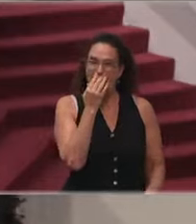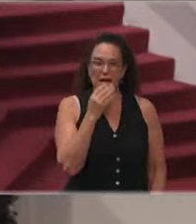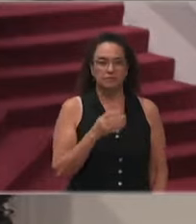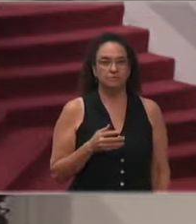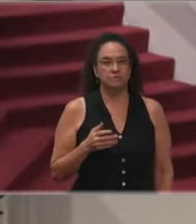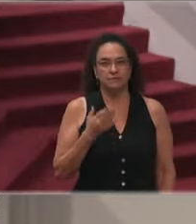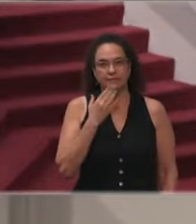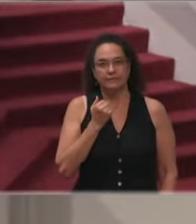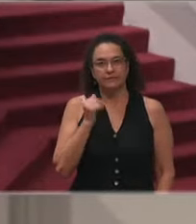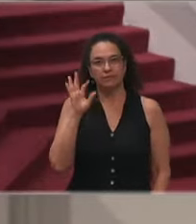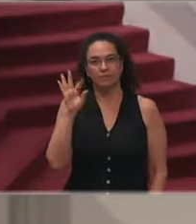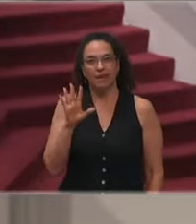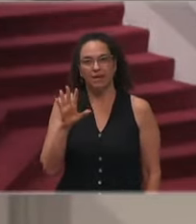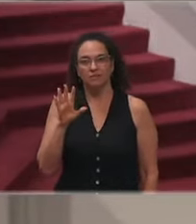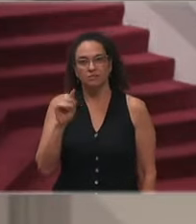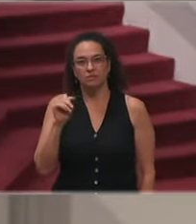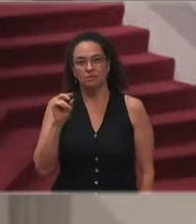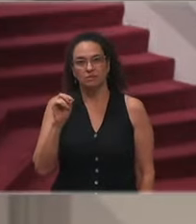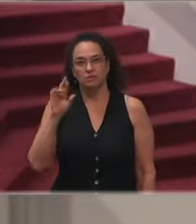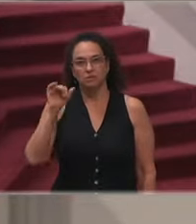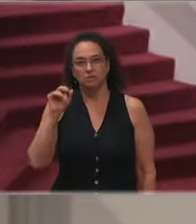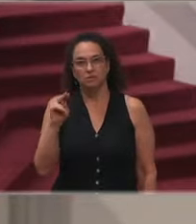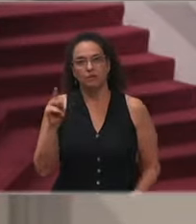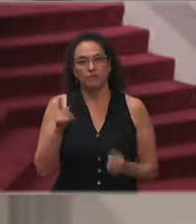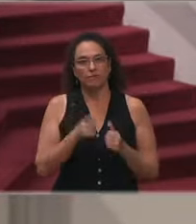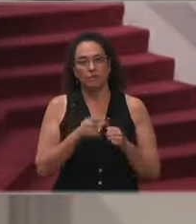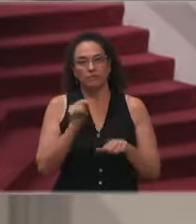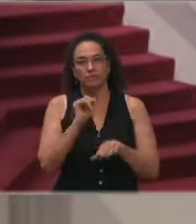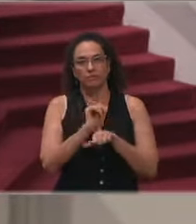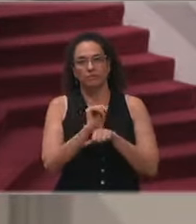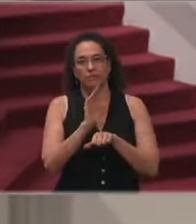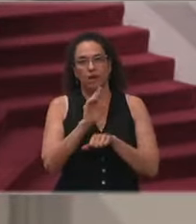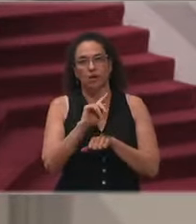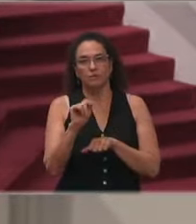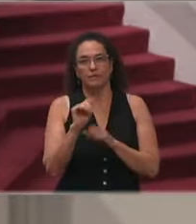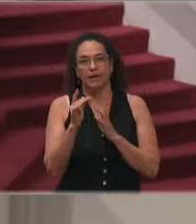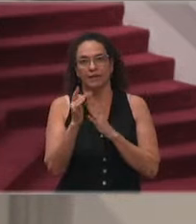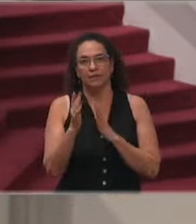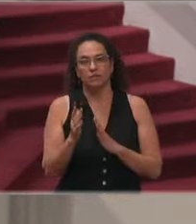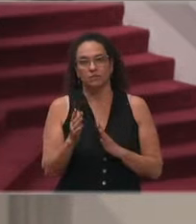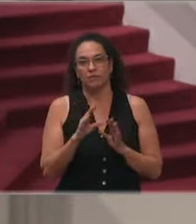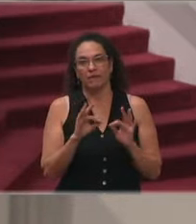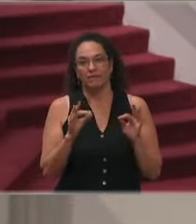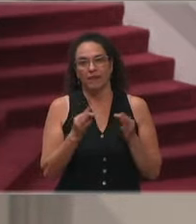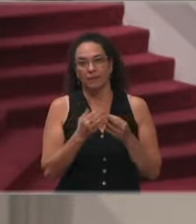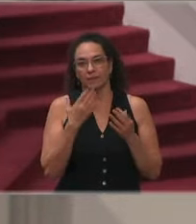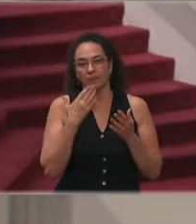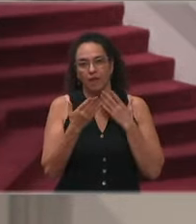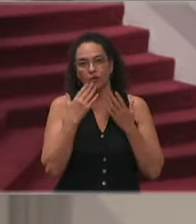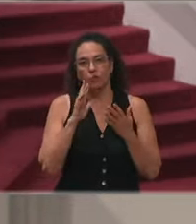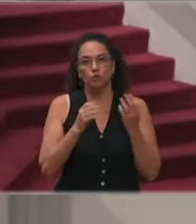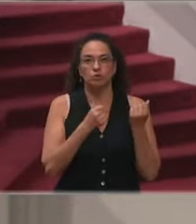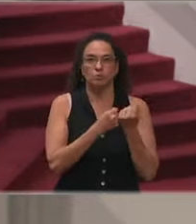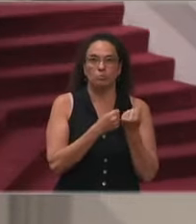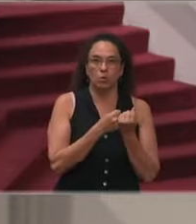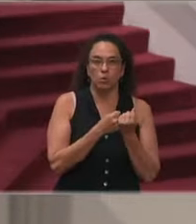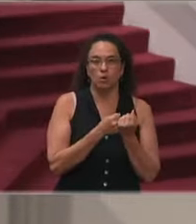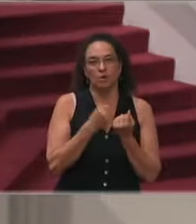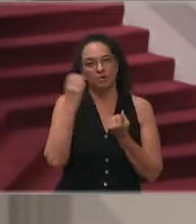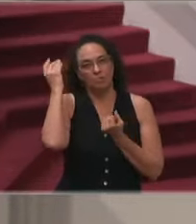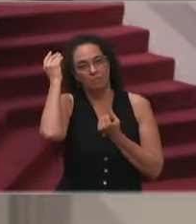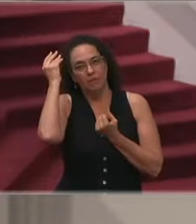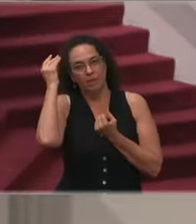Dear Pastor Torian, First Mount Zion leadership and family, thank you for your support, thoughts, and prayers as my family dealt